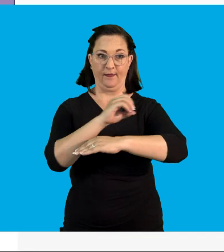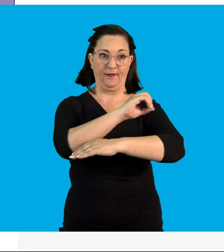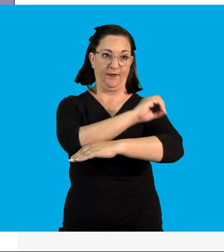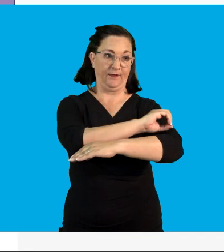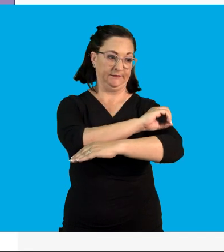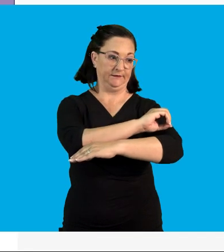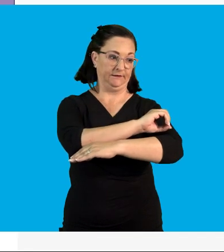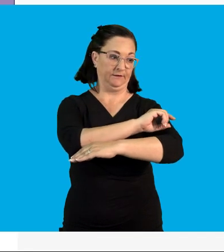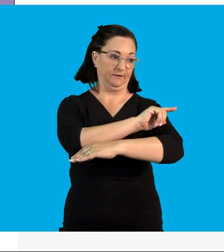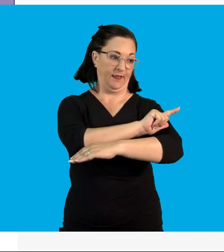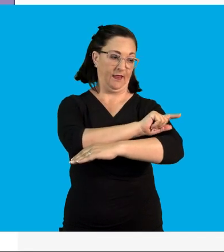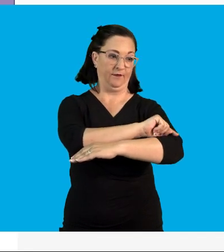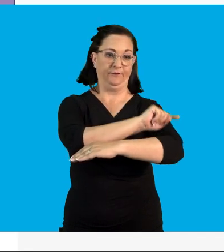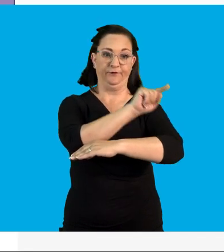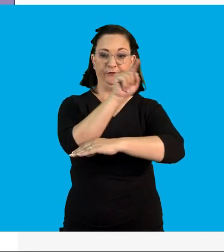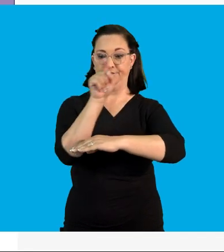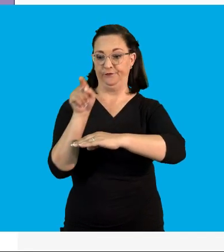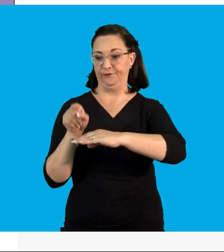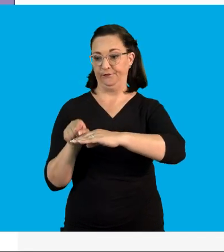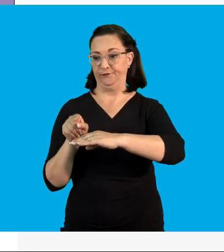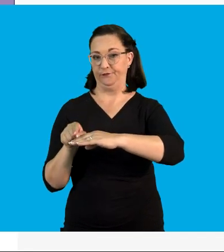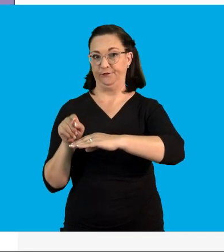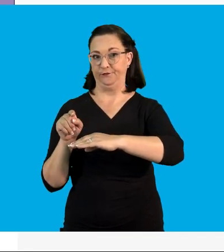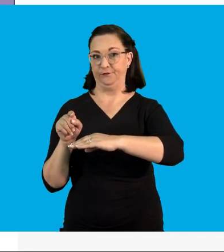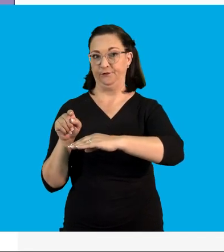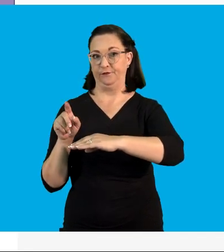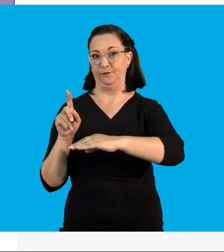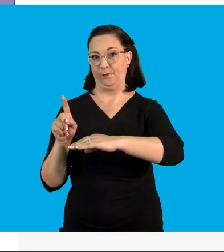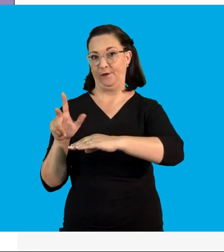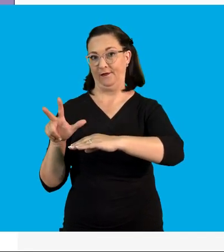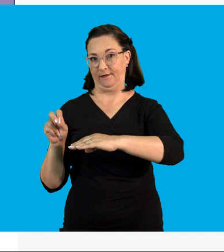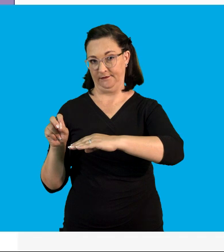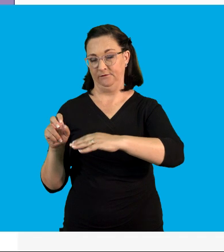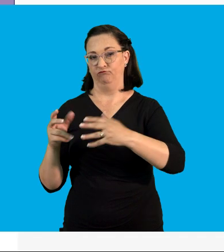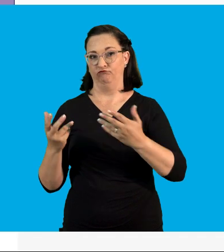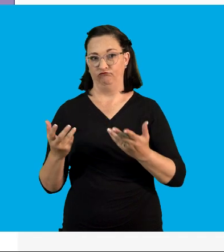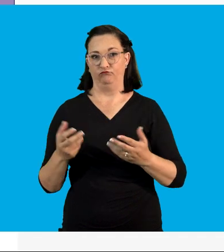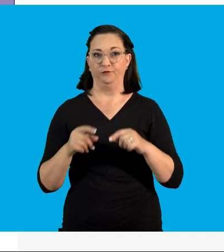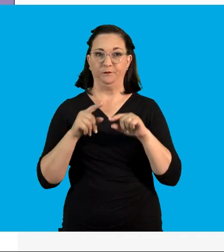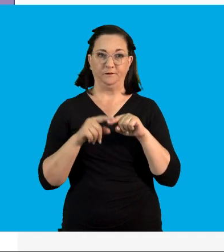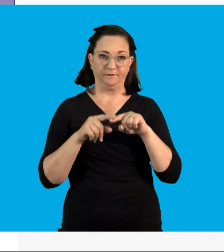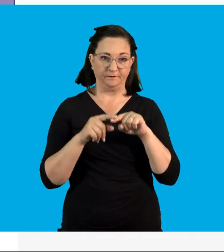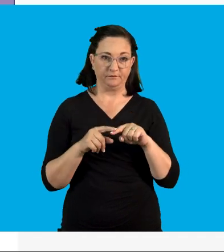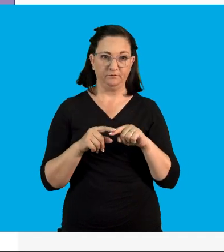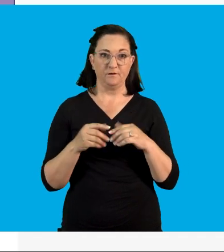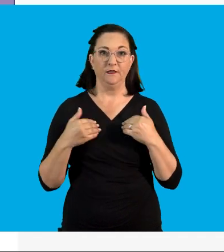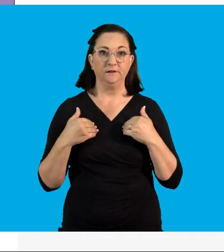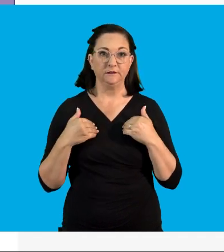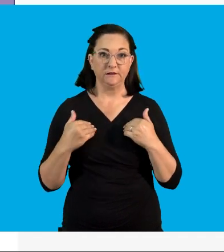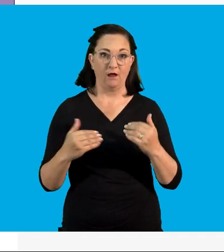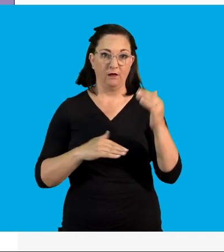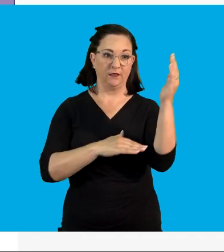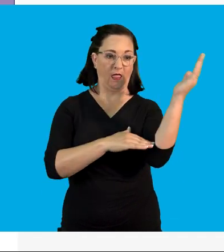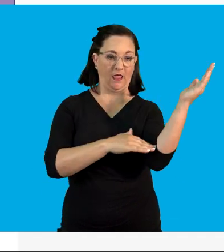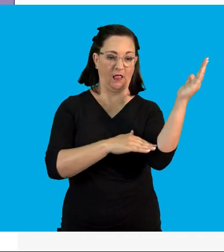from 0 on the left to 180 on the right. So it depends where your angle